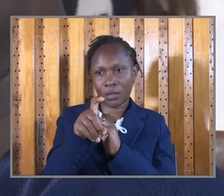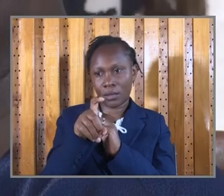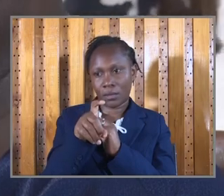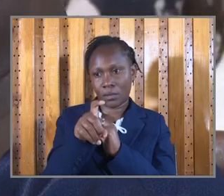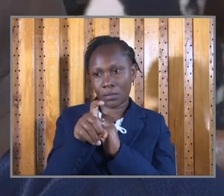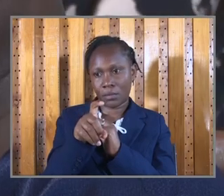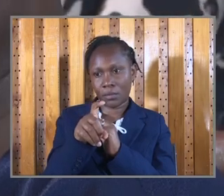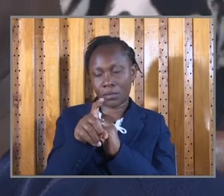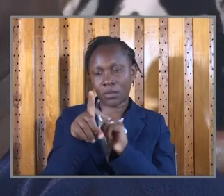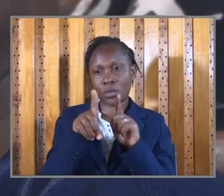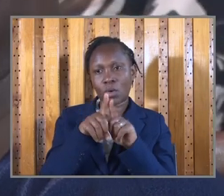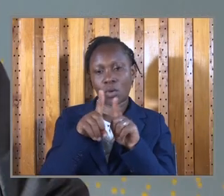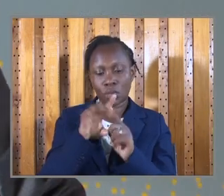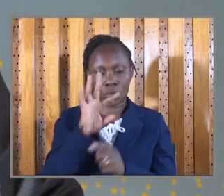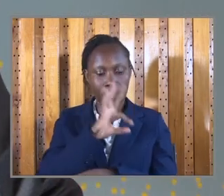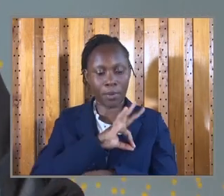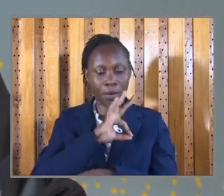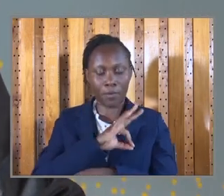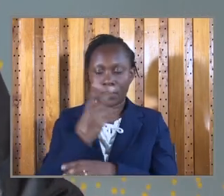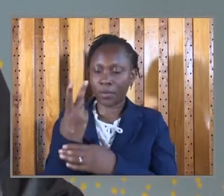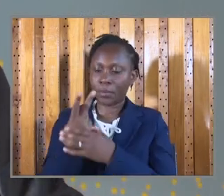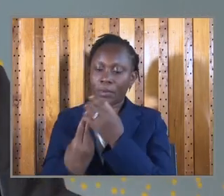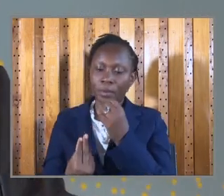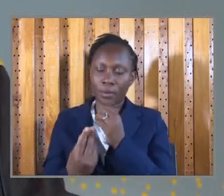will also benefit.